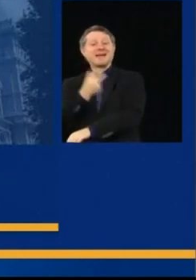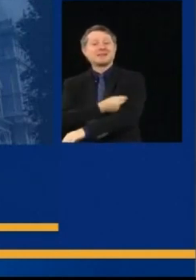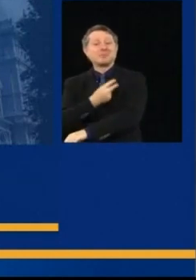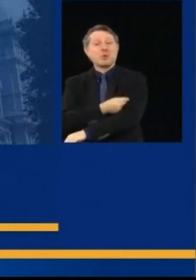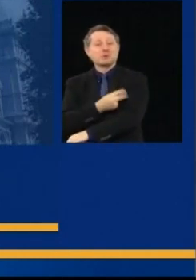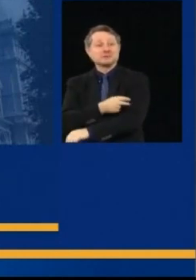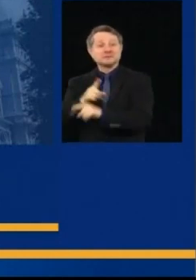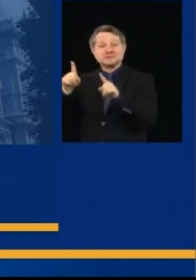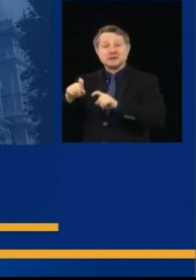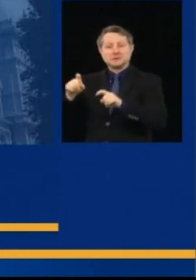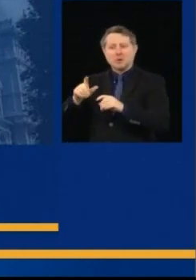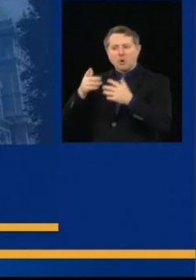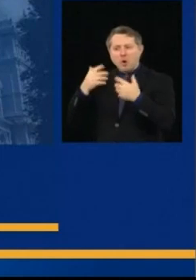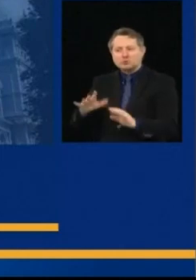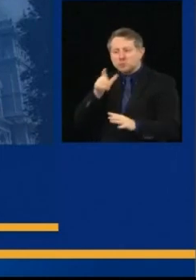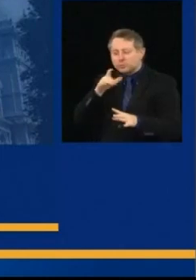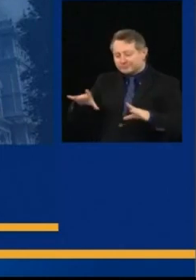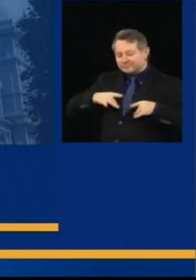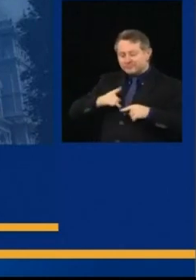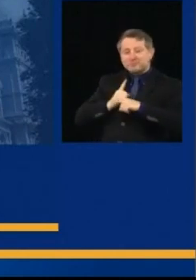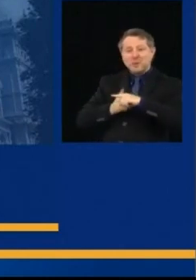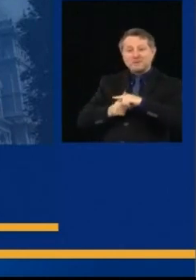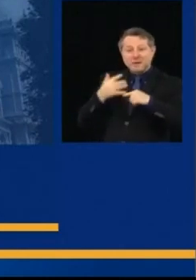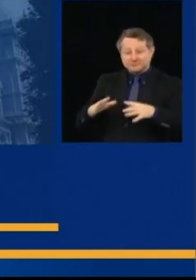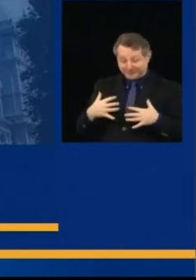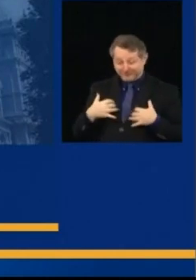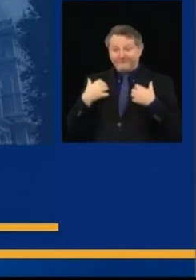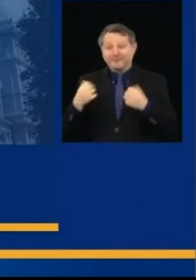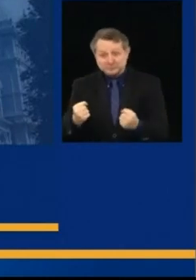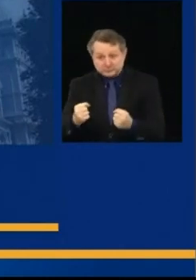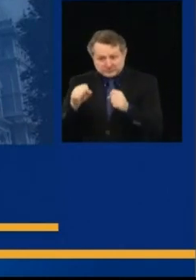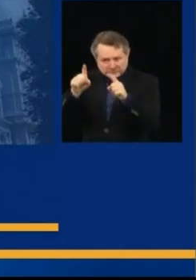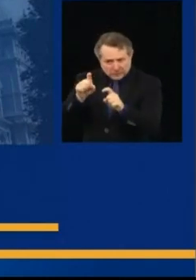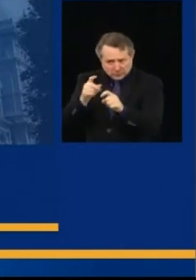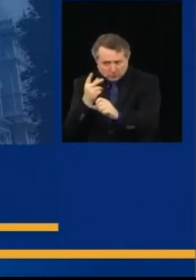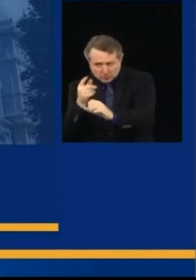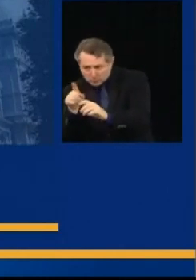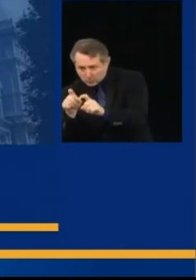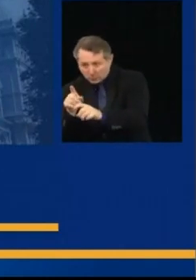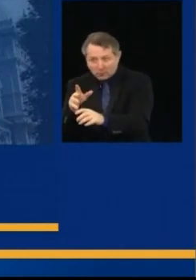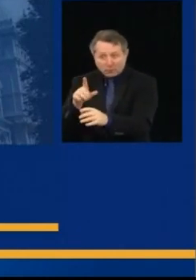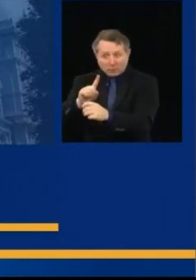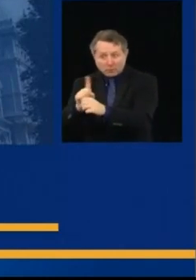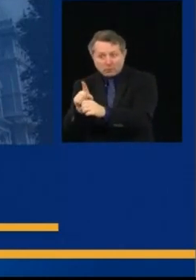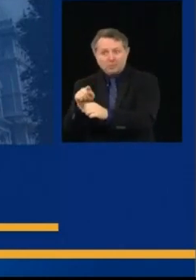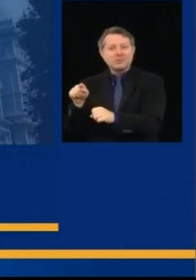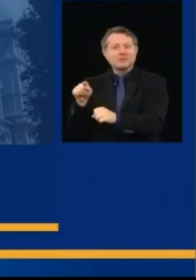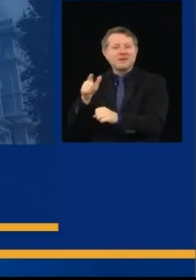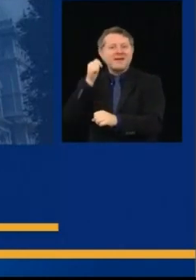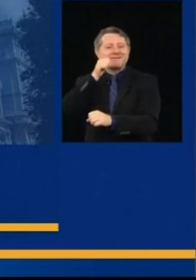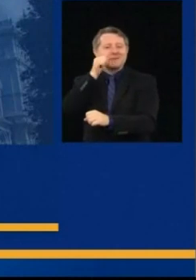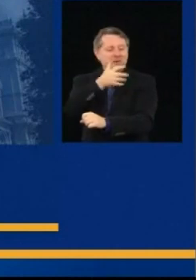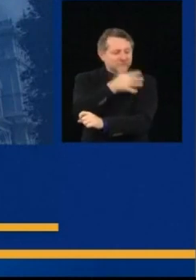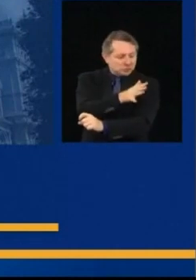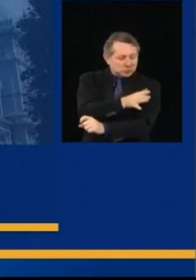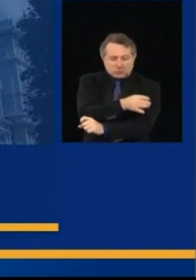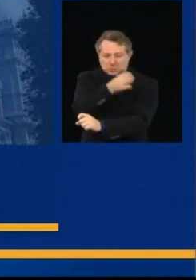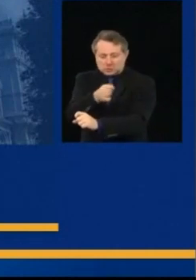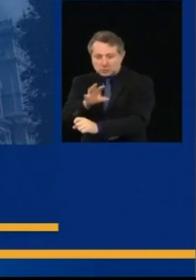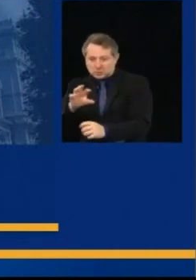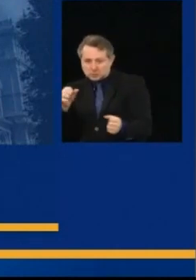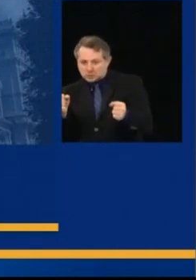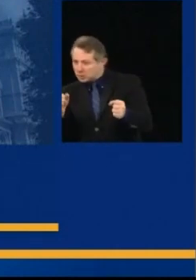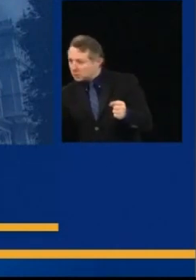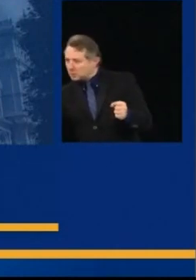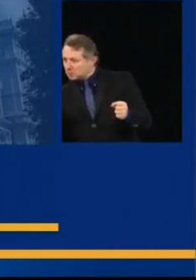and you watch that rate. You know on a day-to-day basis now how many people are walking into